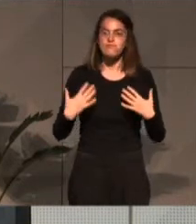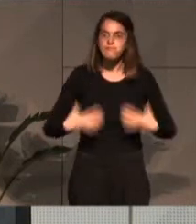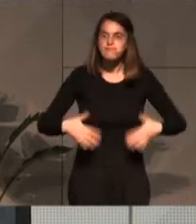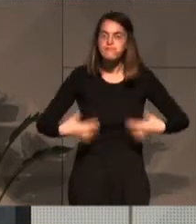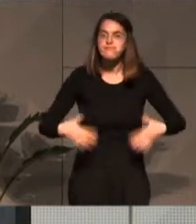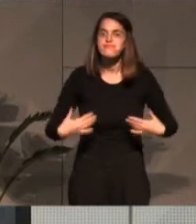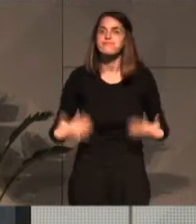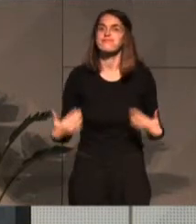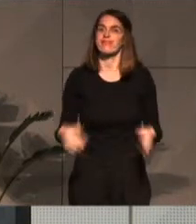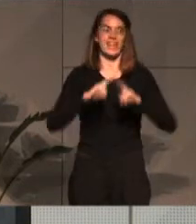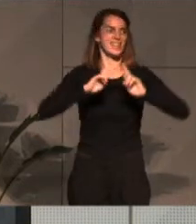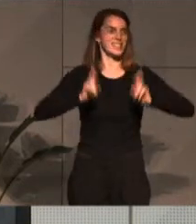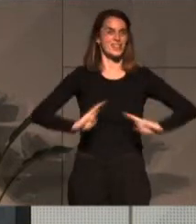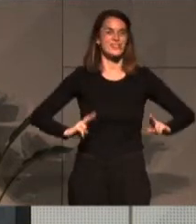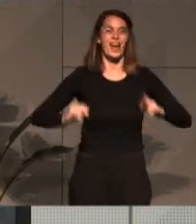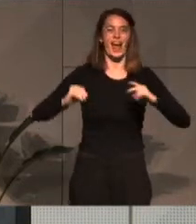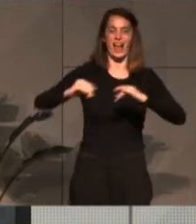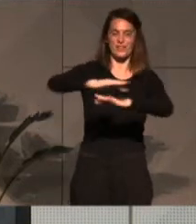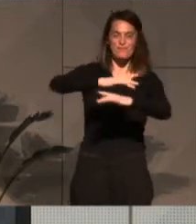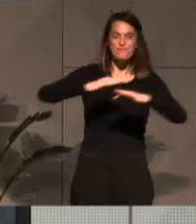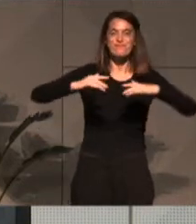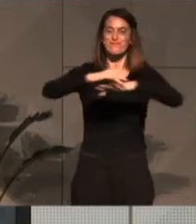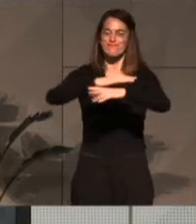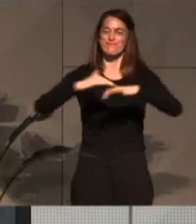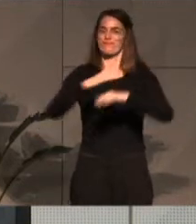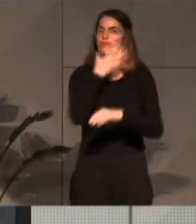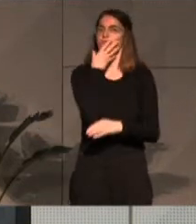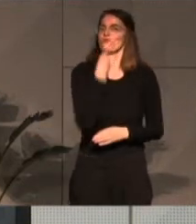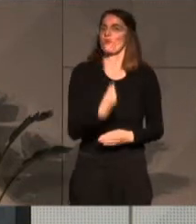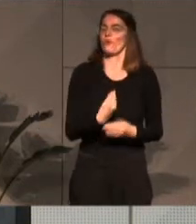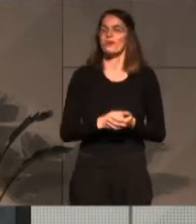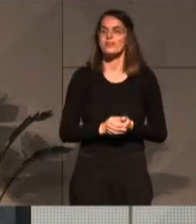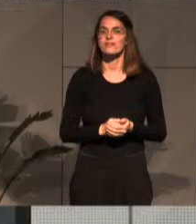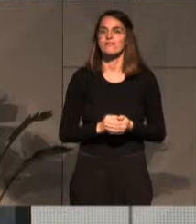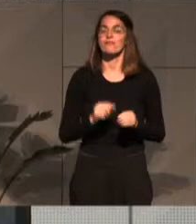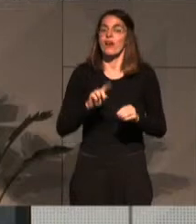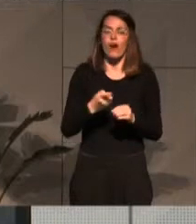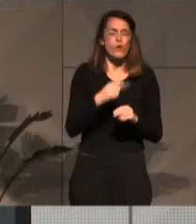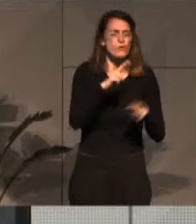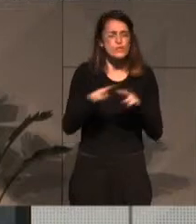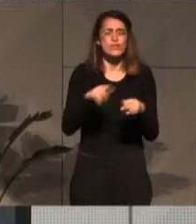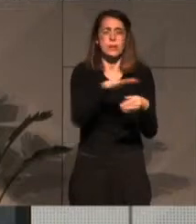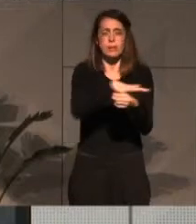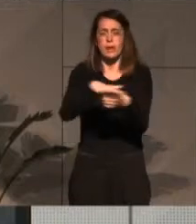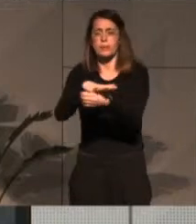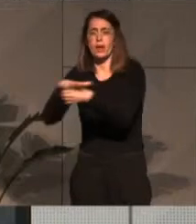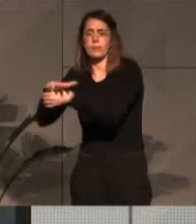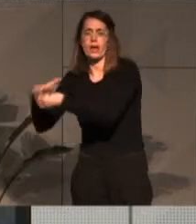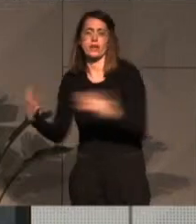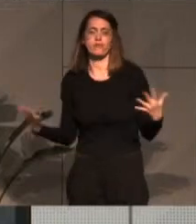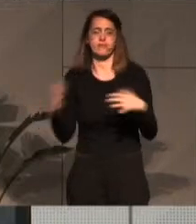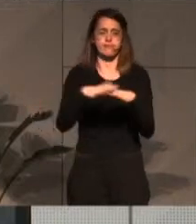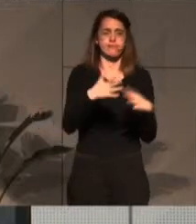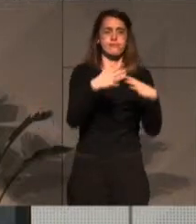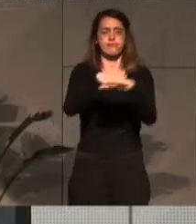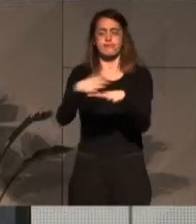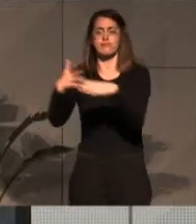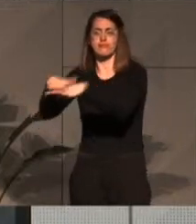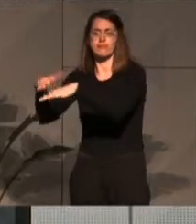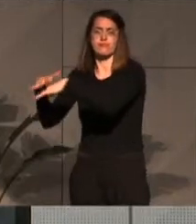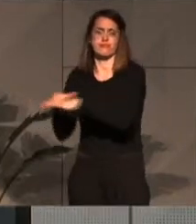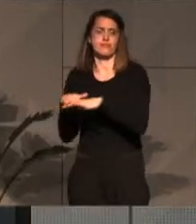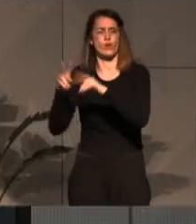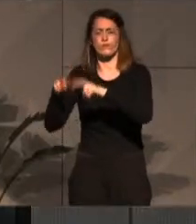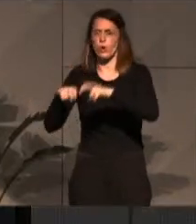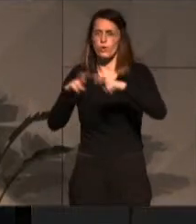fascinating international atmosphere, which was absolutely inspiring, very interdisciplinary. From all the areas